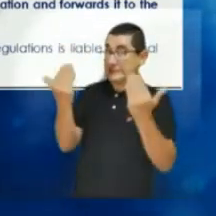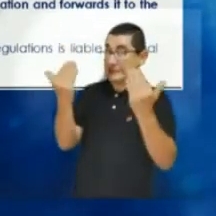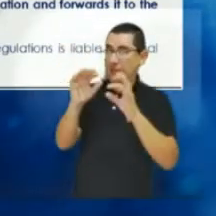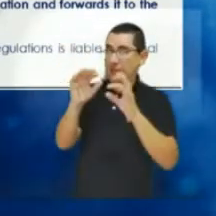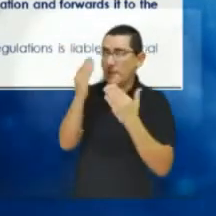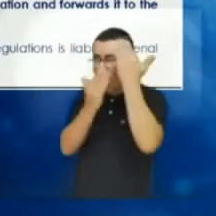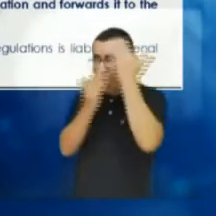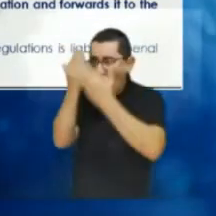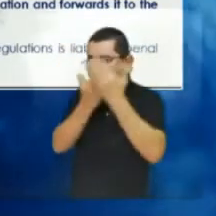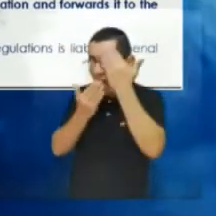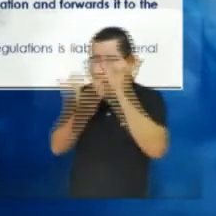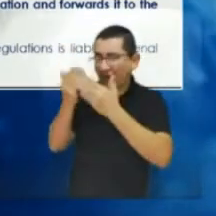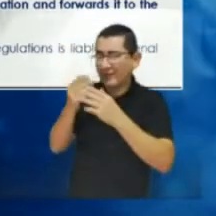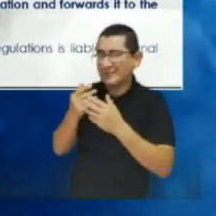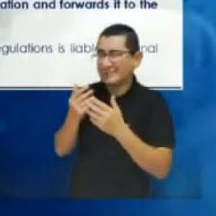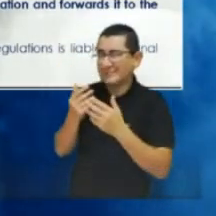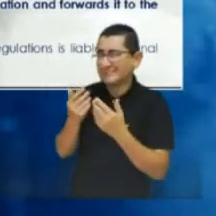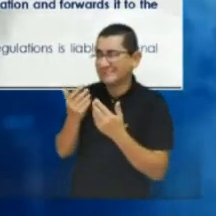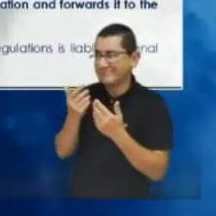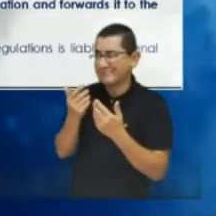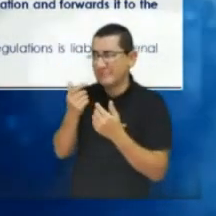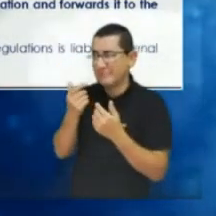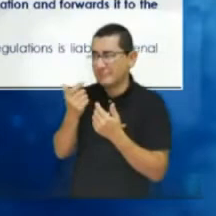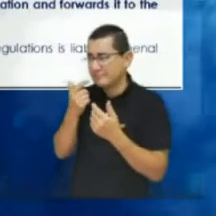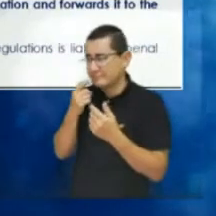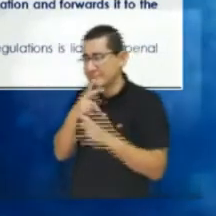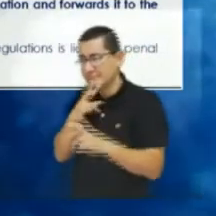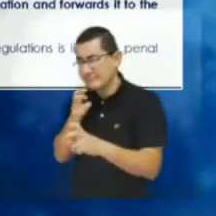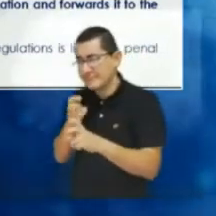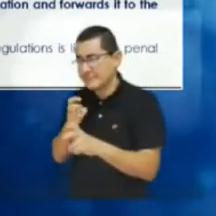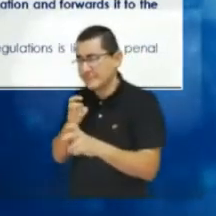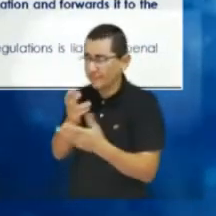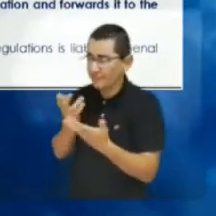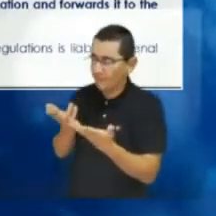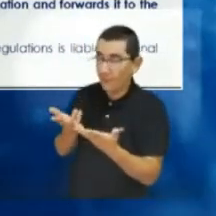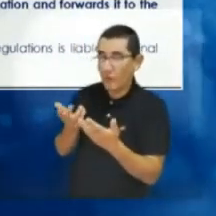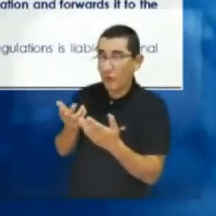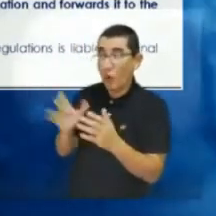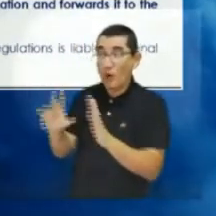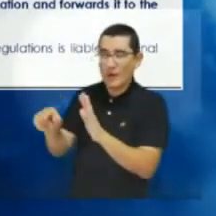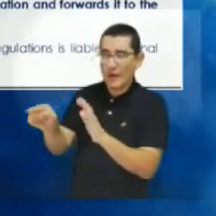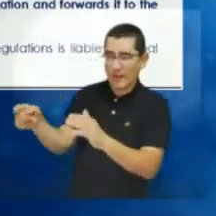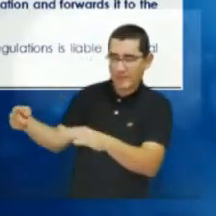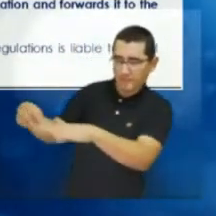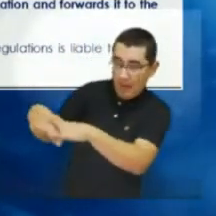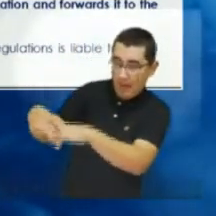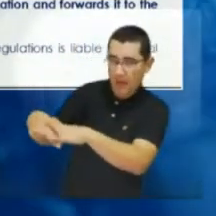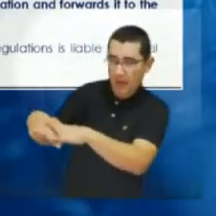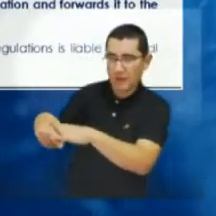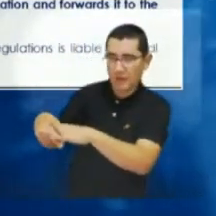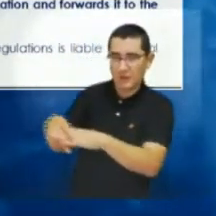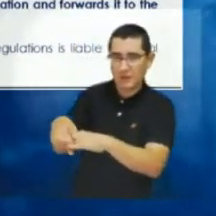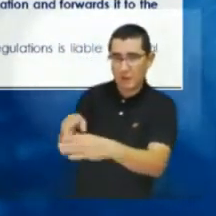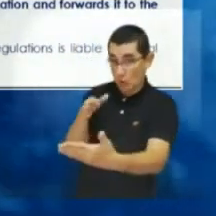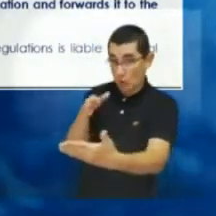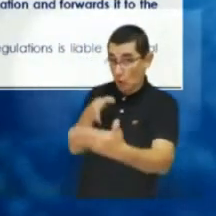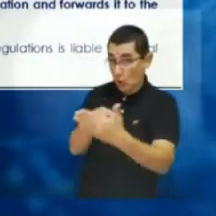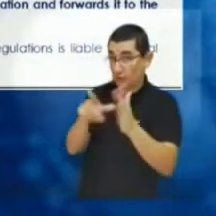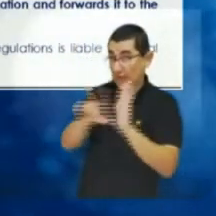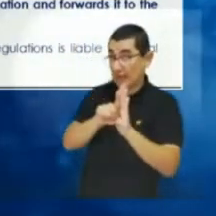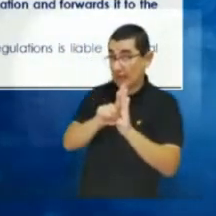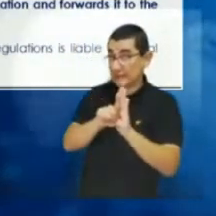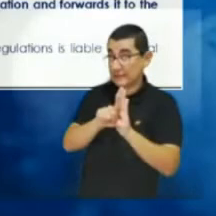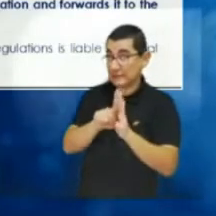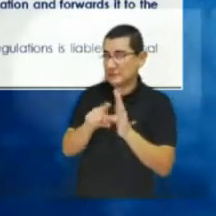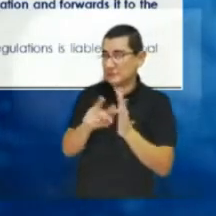it is illegal, and we can apply a tax, but also we can send the issue and the matter to